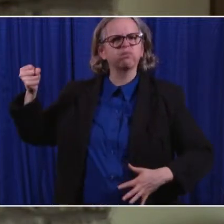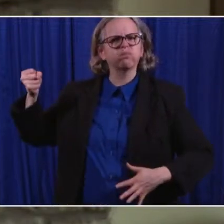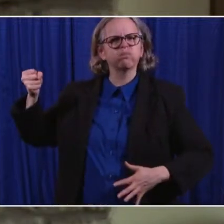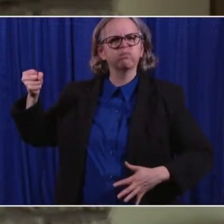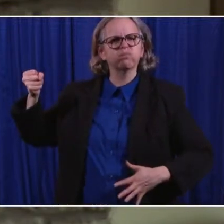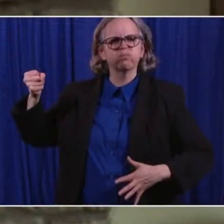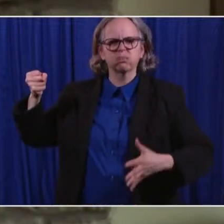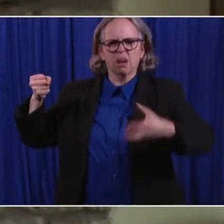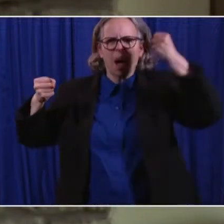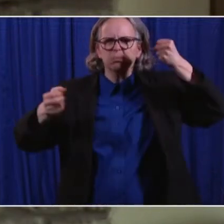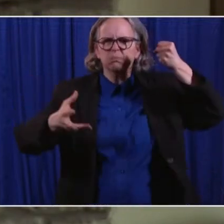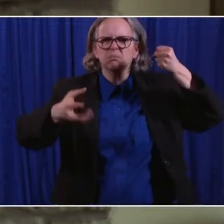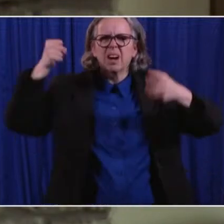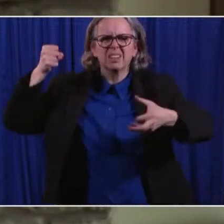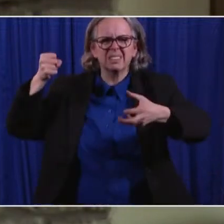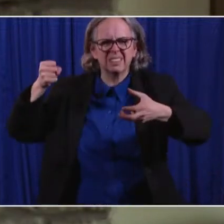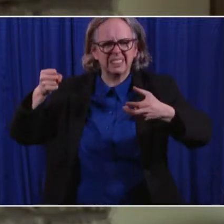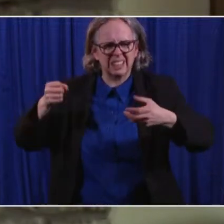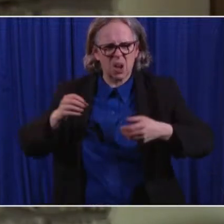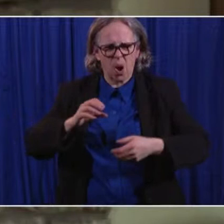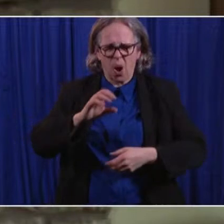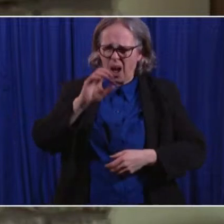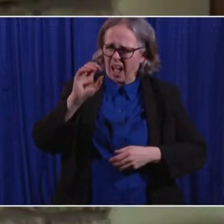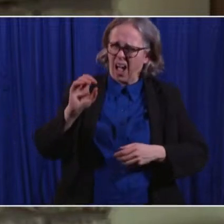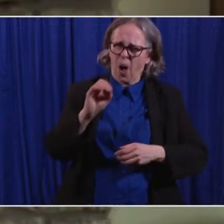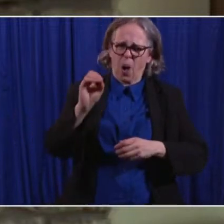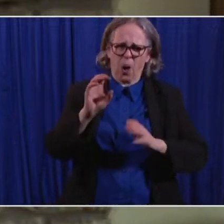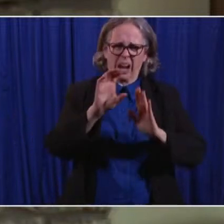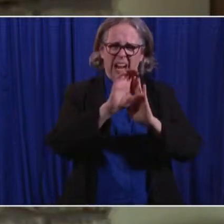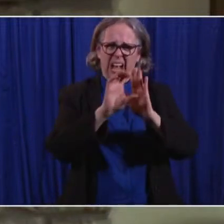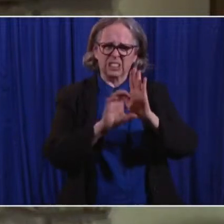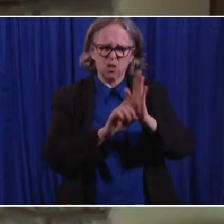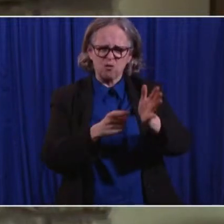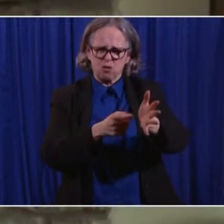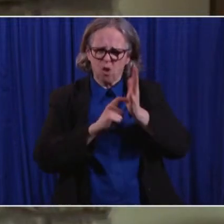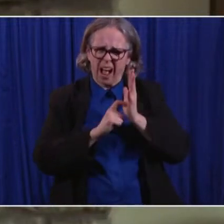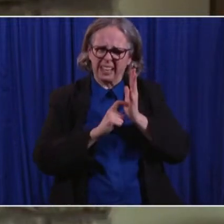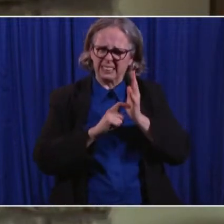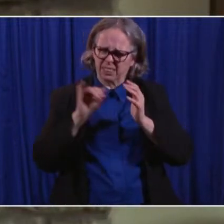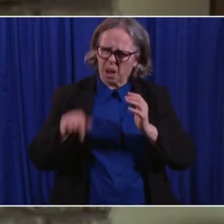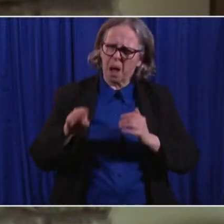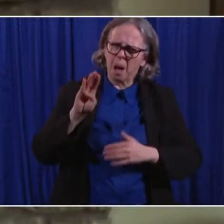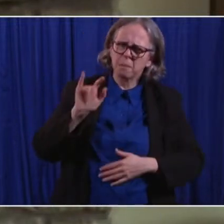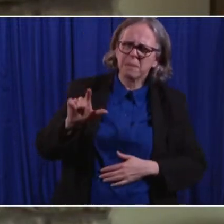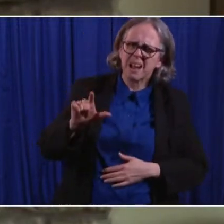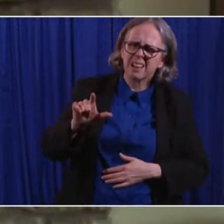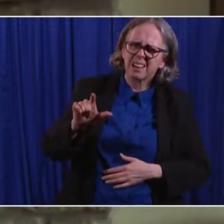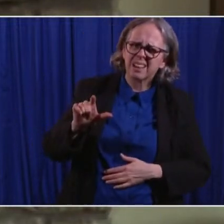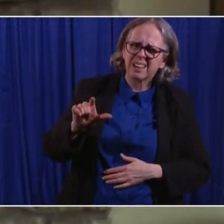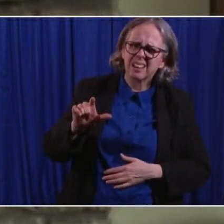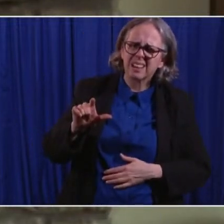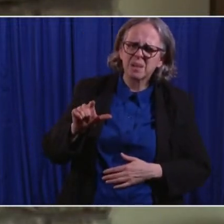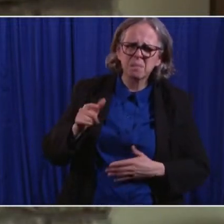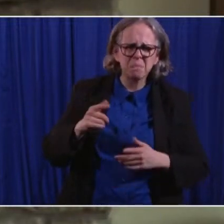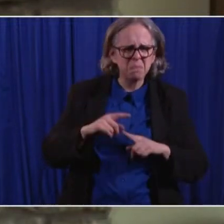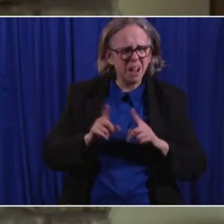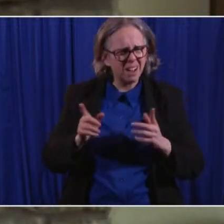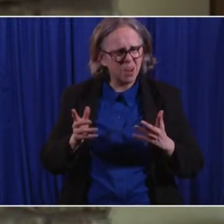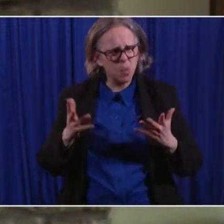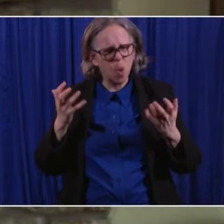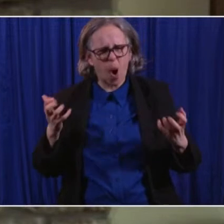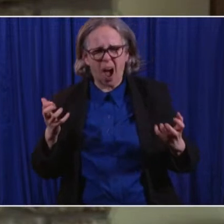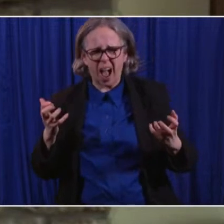Constitution requires, is the passing of a bill. But by passing something called a concurrent